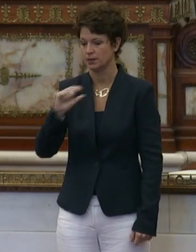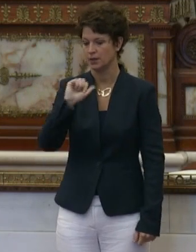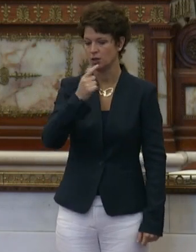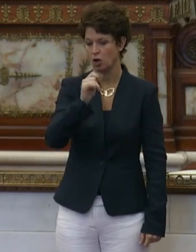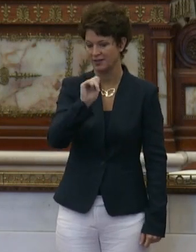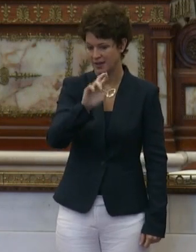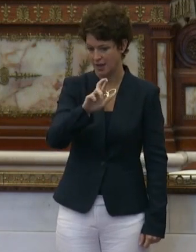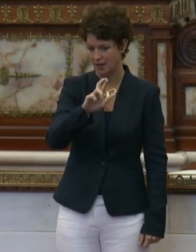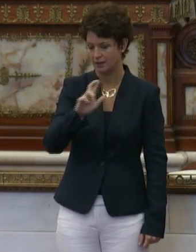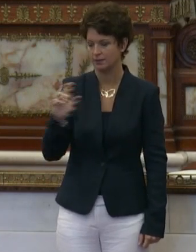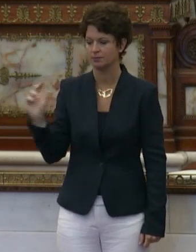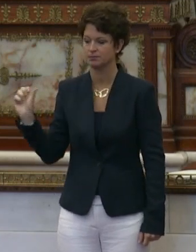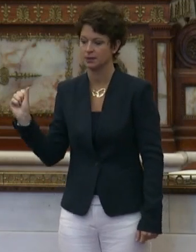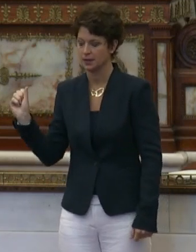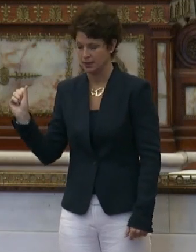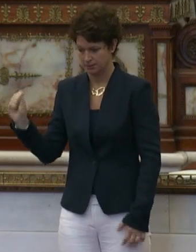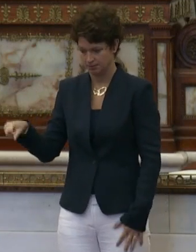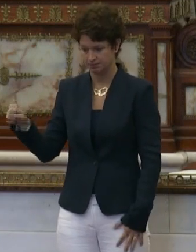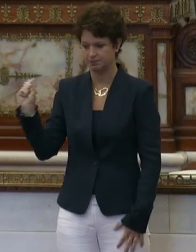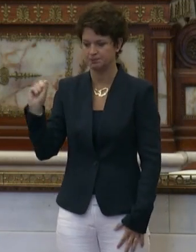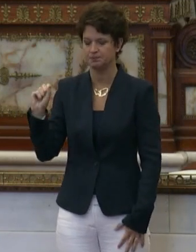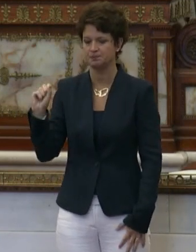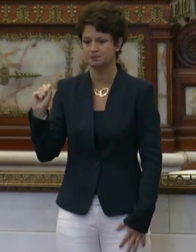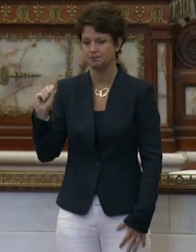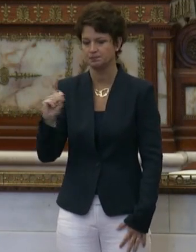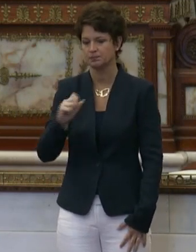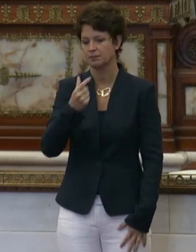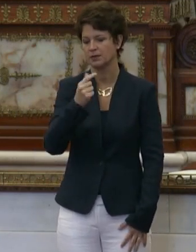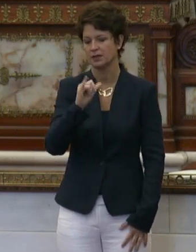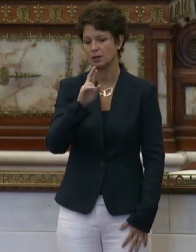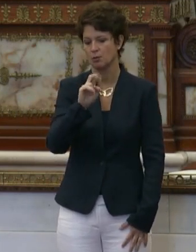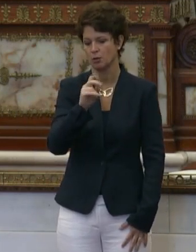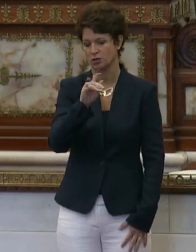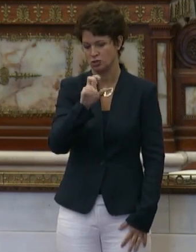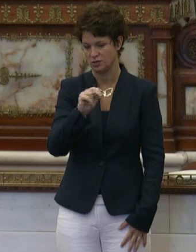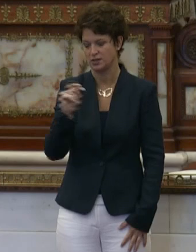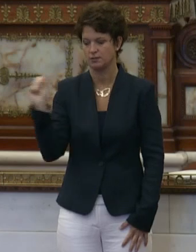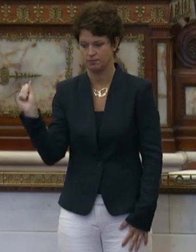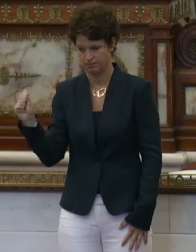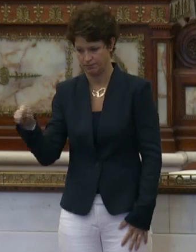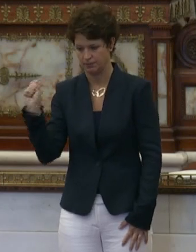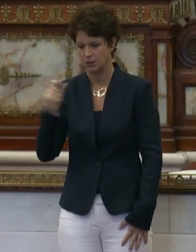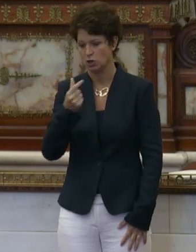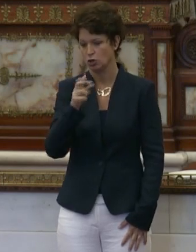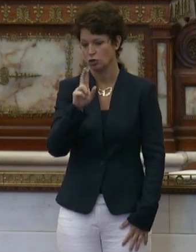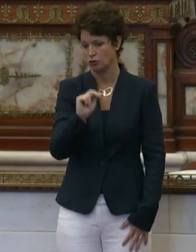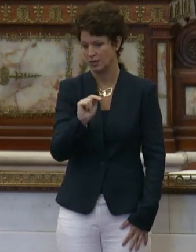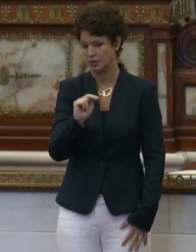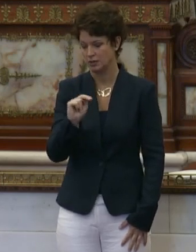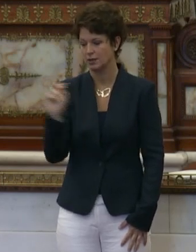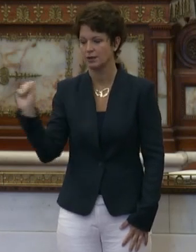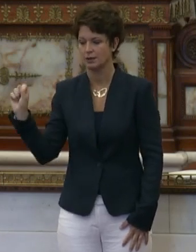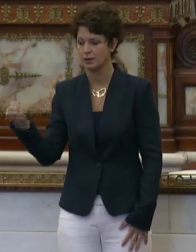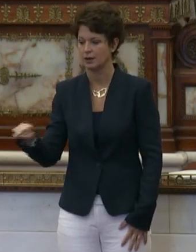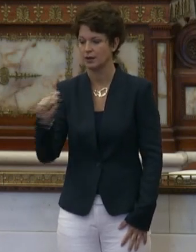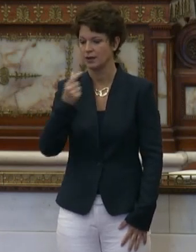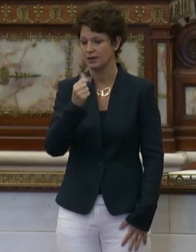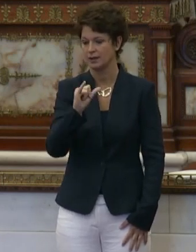Aye. Councilwoman Gauthier? Aye. Councilwoman Gilmore Richardson is voting aye. Councilman Green?